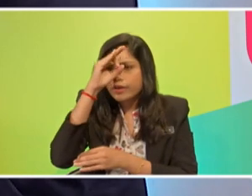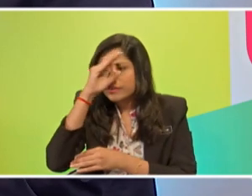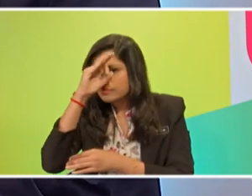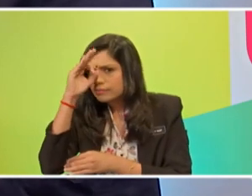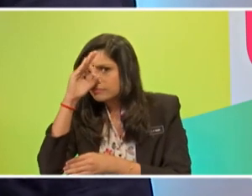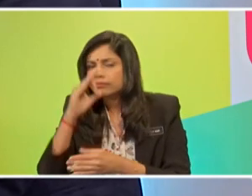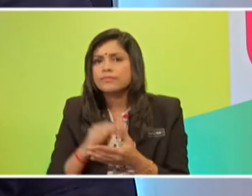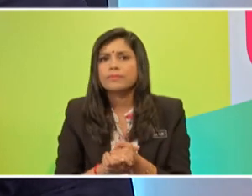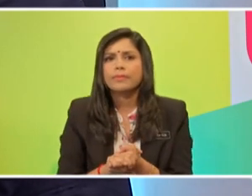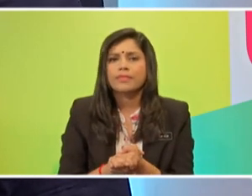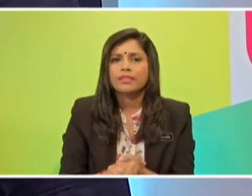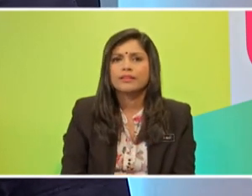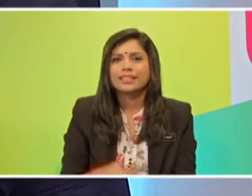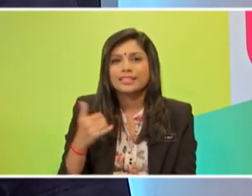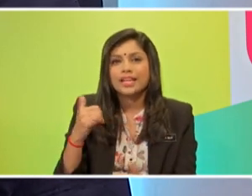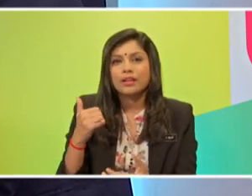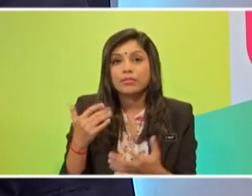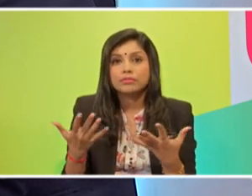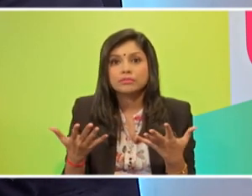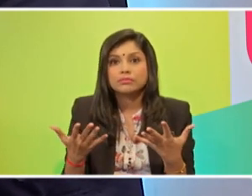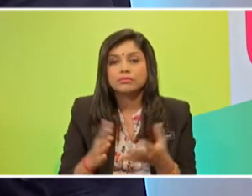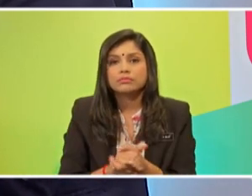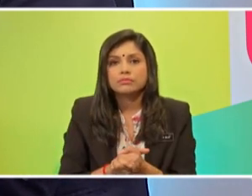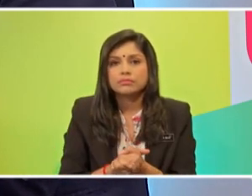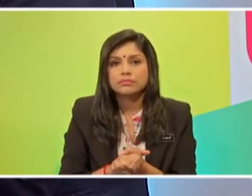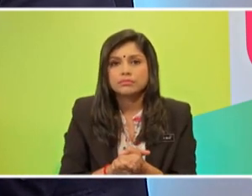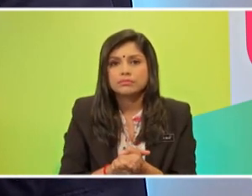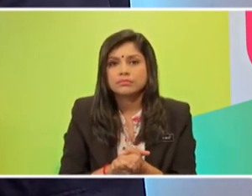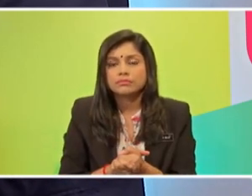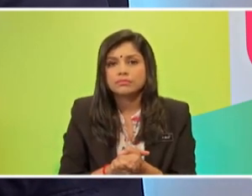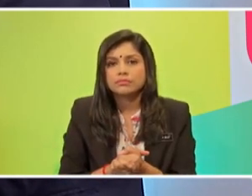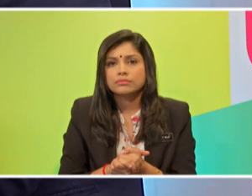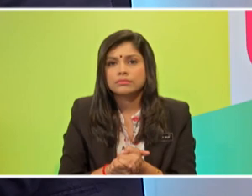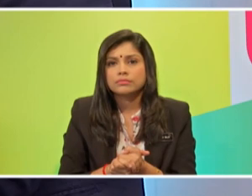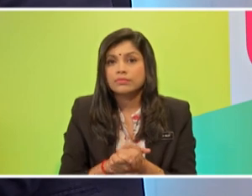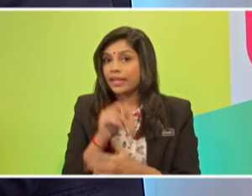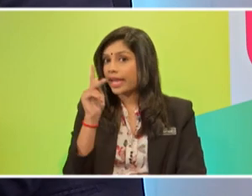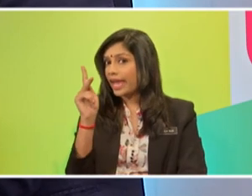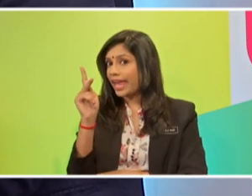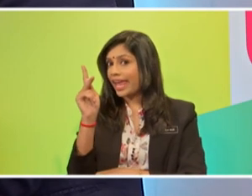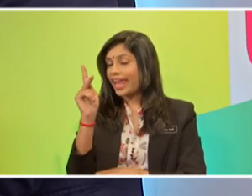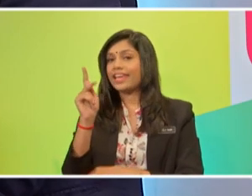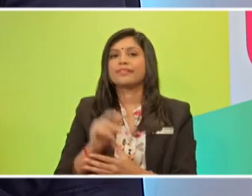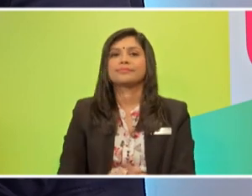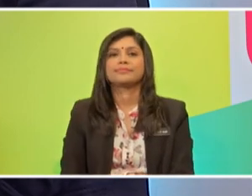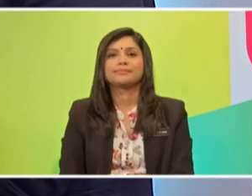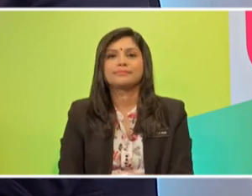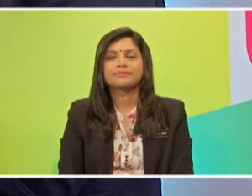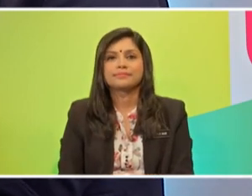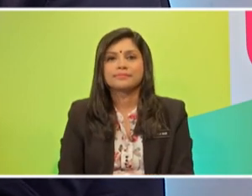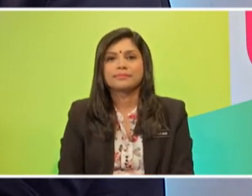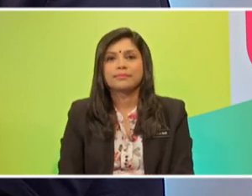No, wait a sec. This is a different color, so not this. K. Yes.